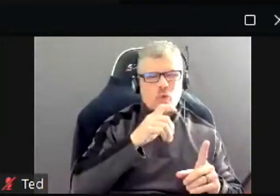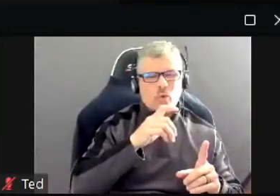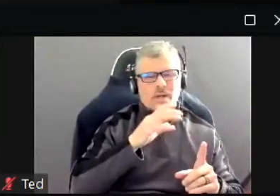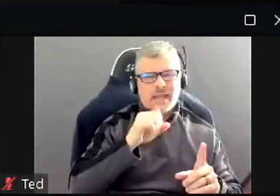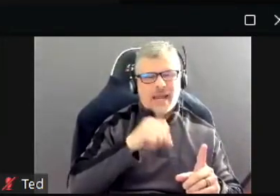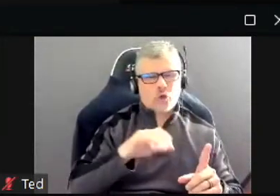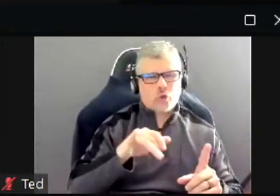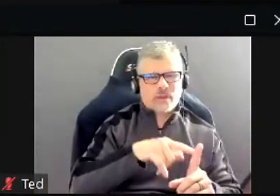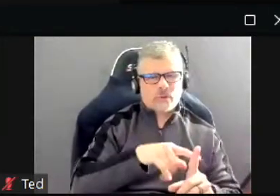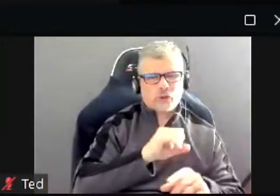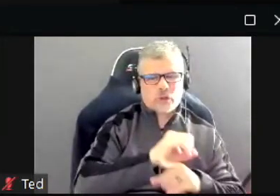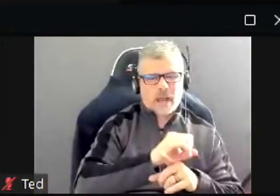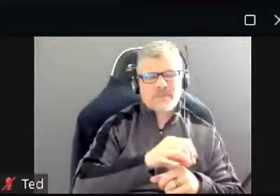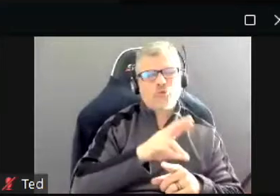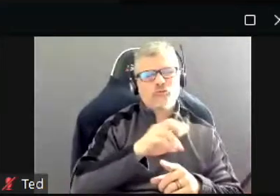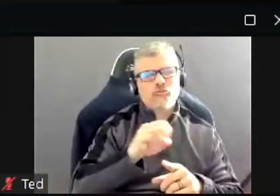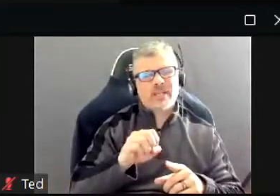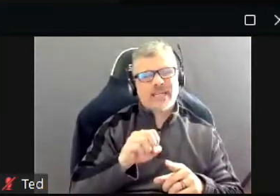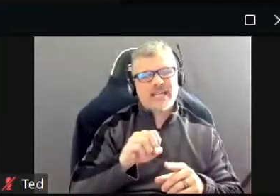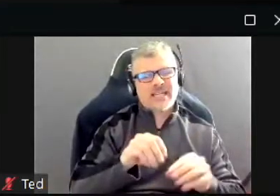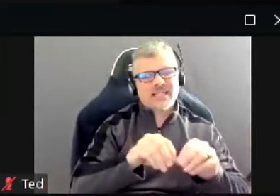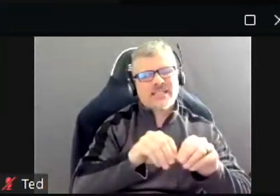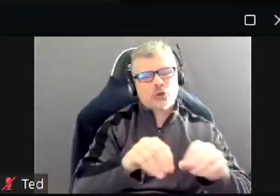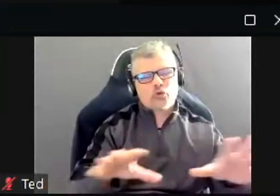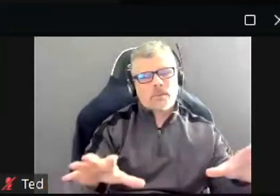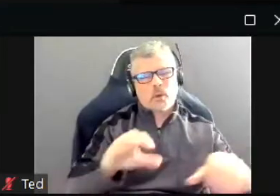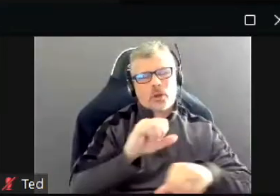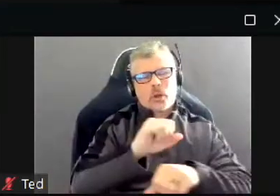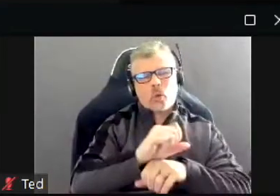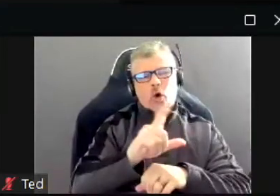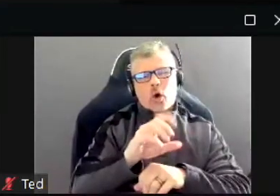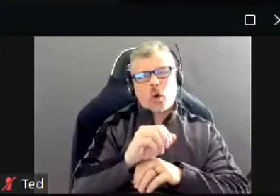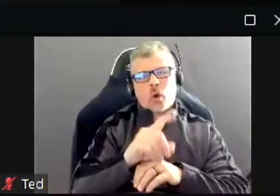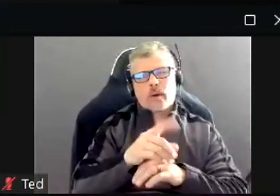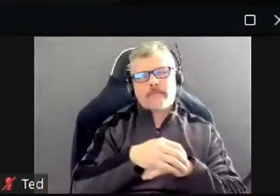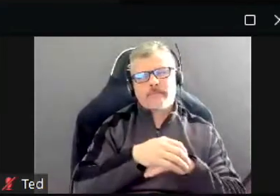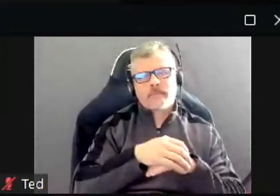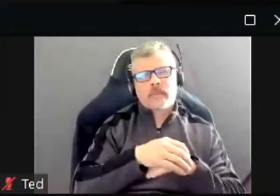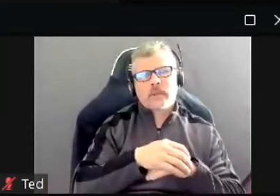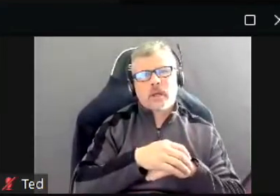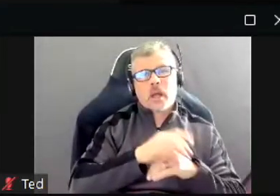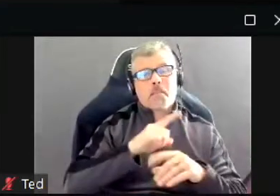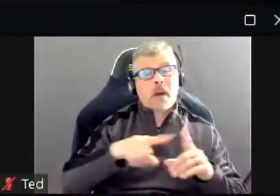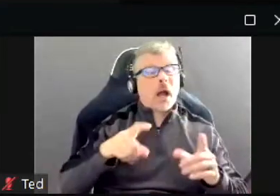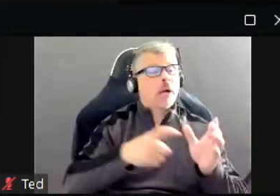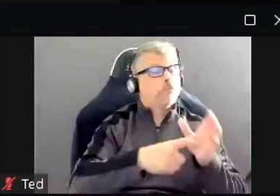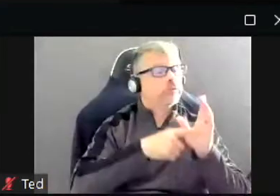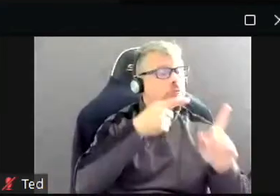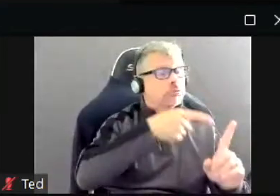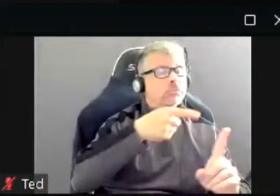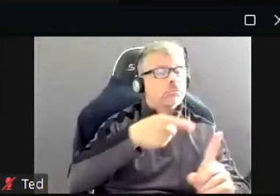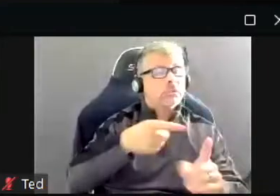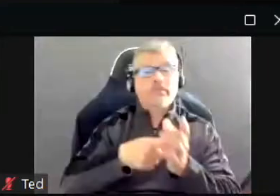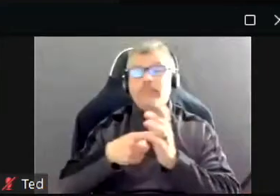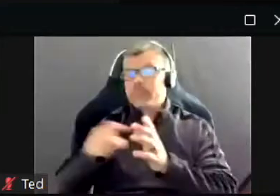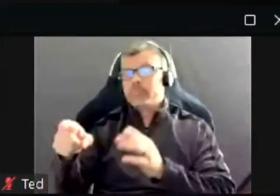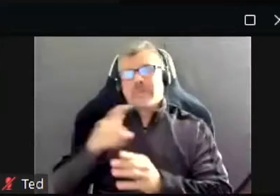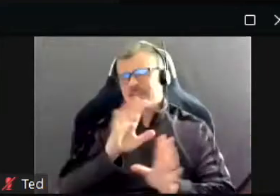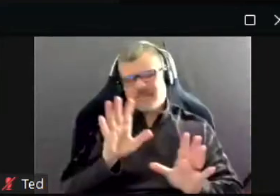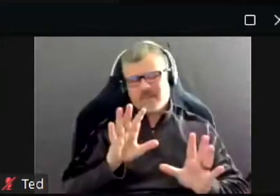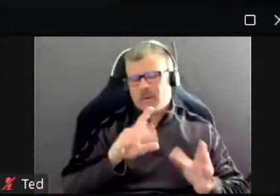and just redistribute some of this workload. But rather than just mandating it and doing it, I think having